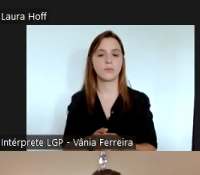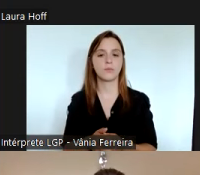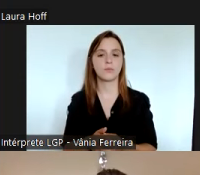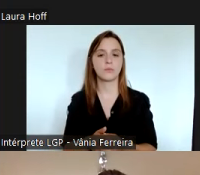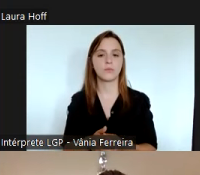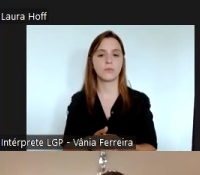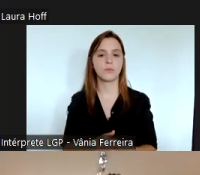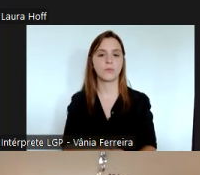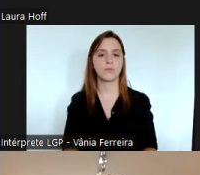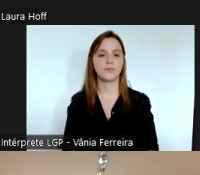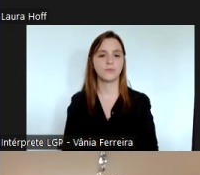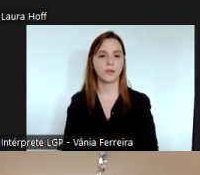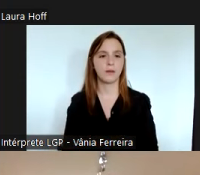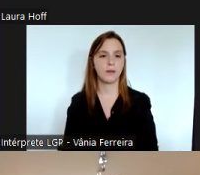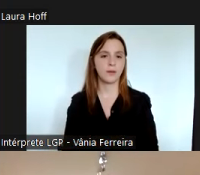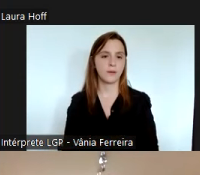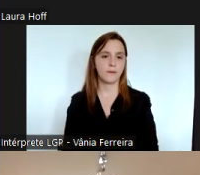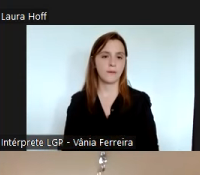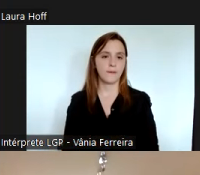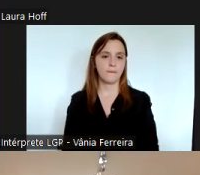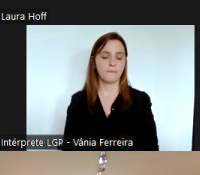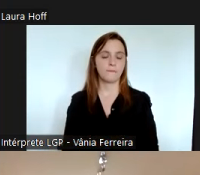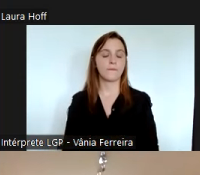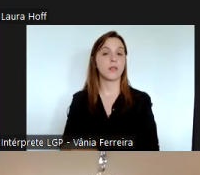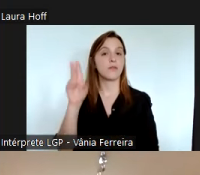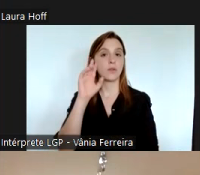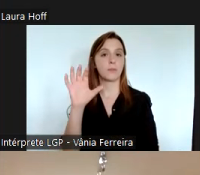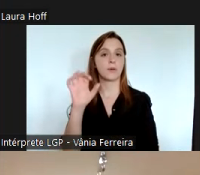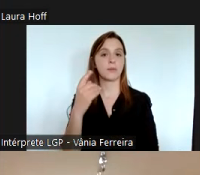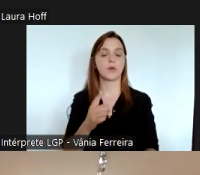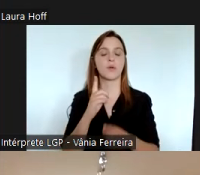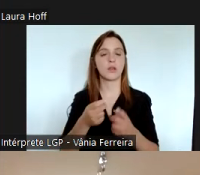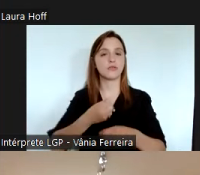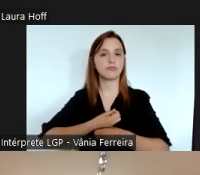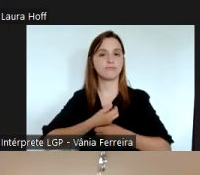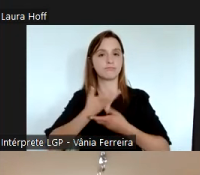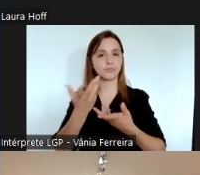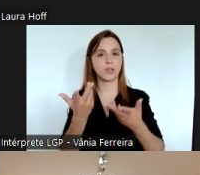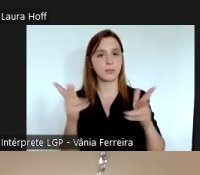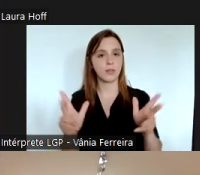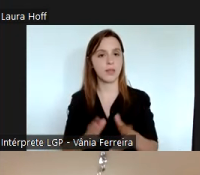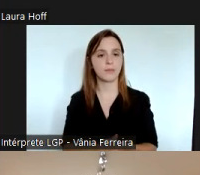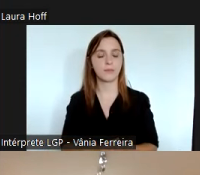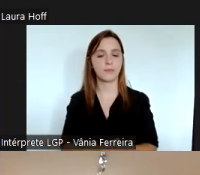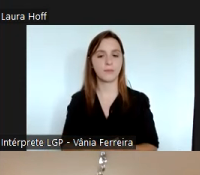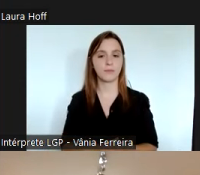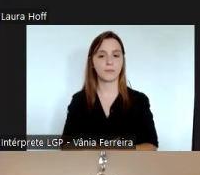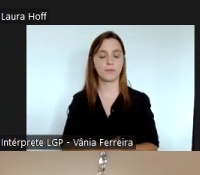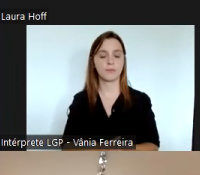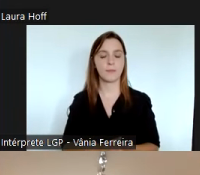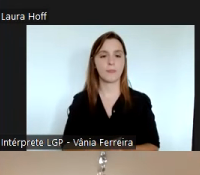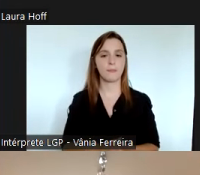values. The first value would be freedom of expression, which may not require a